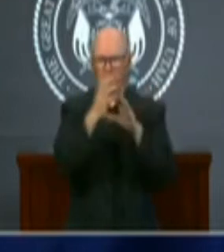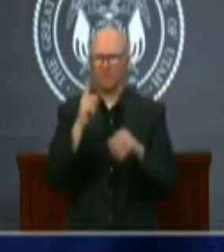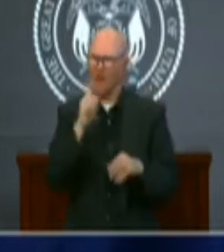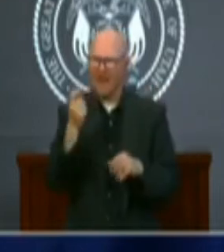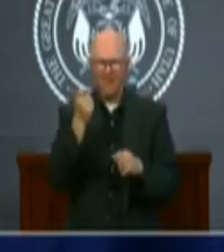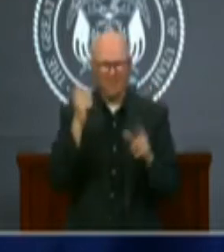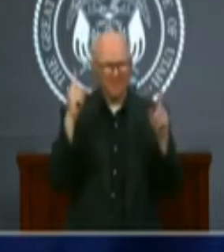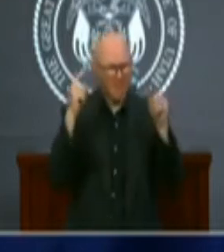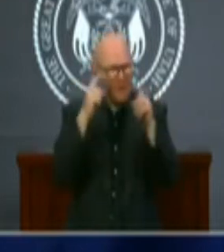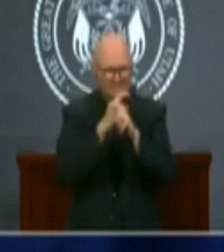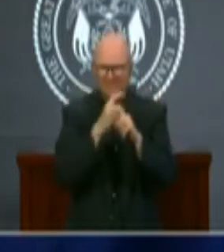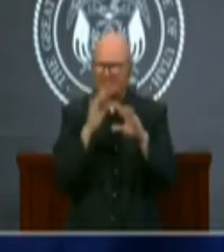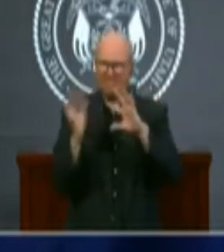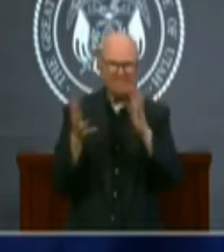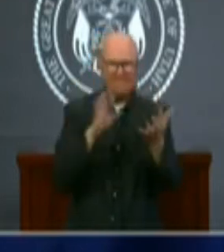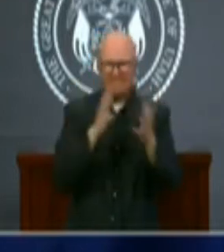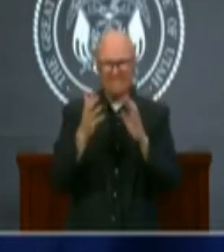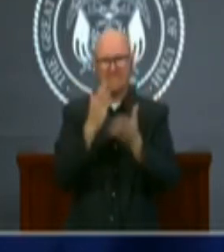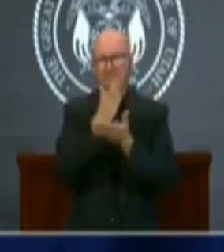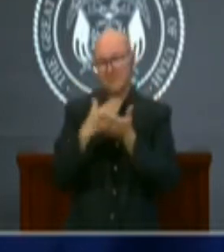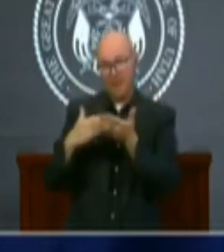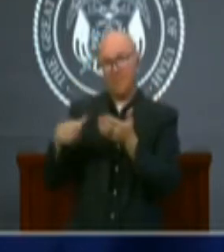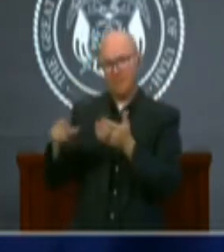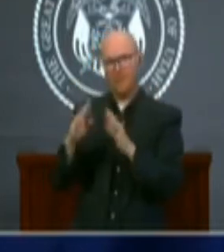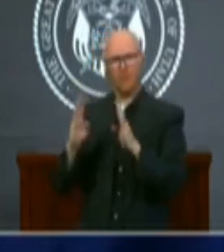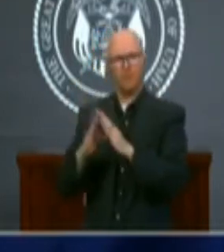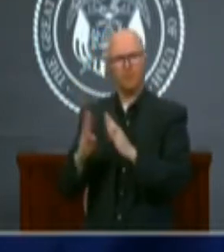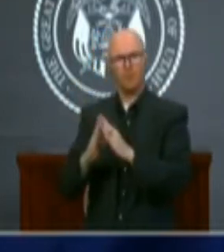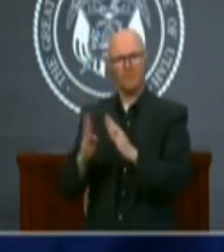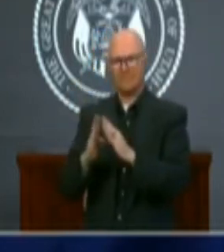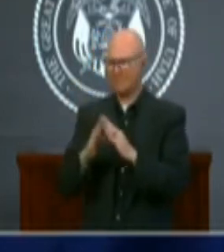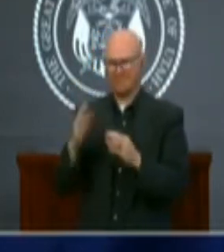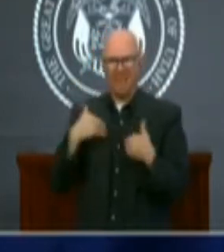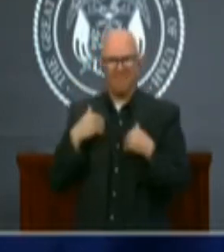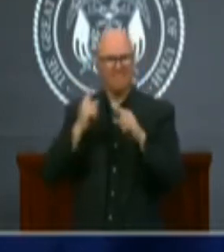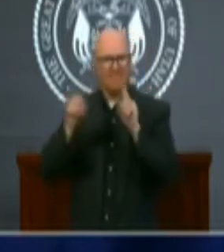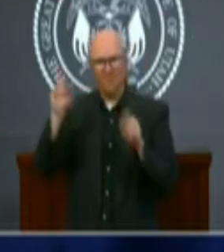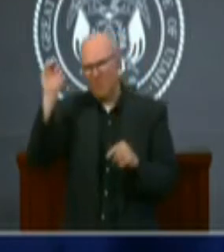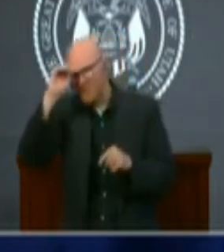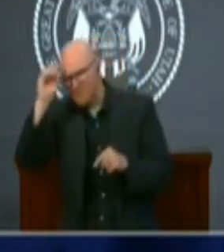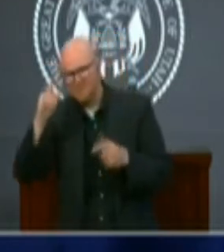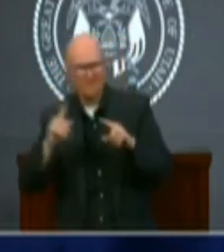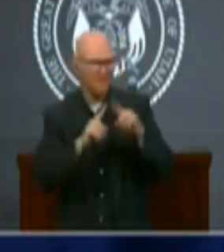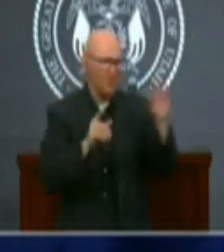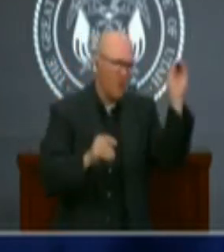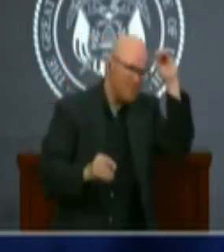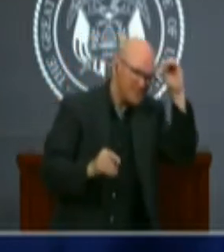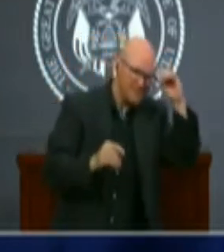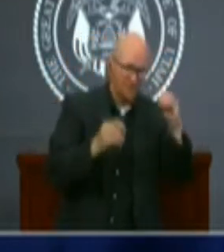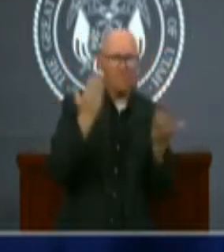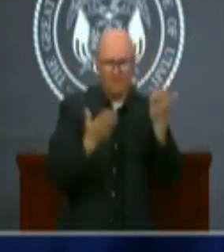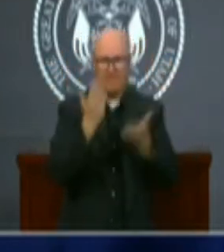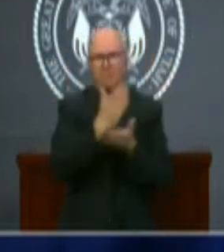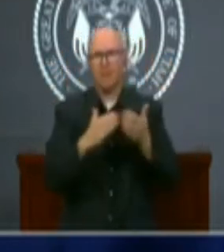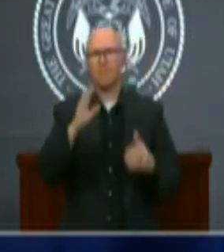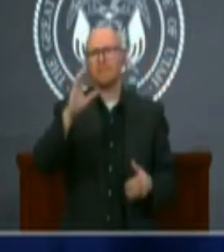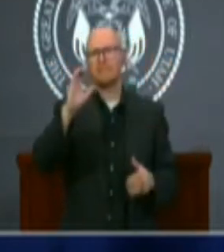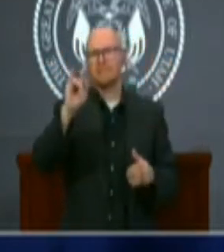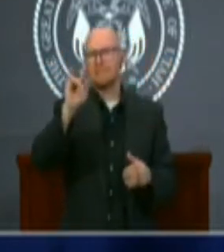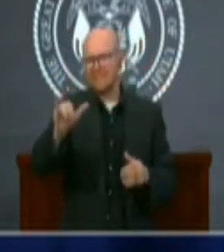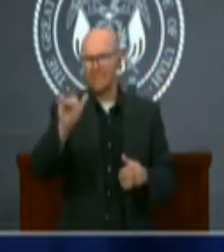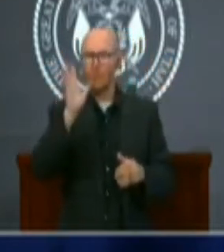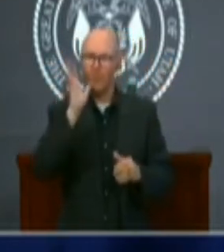It's tough for communities. We're trying to get a legal opinion out to local communities so they can understand exactly what they